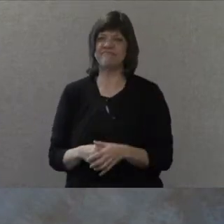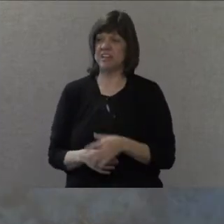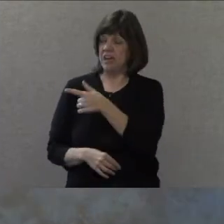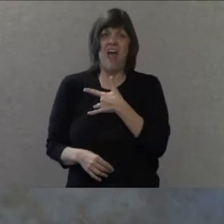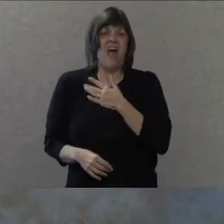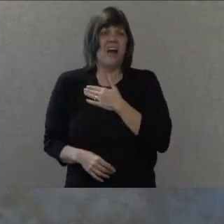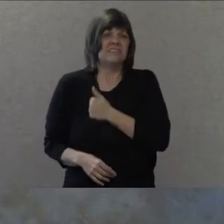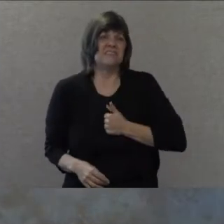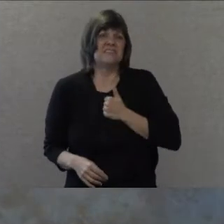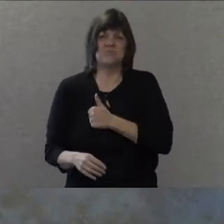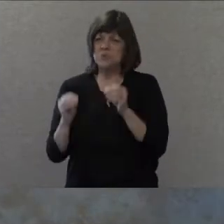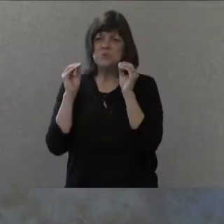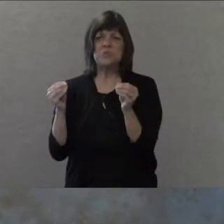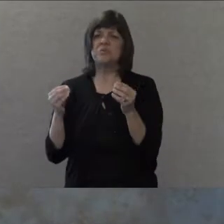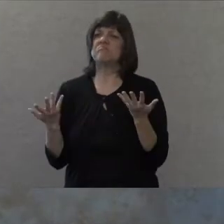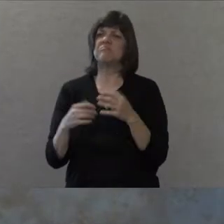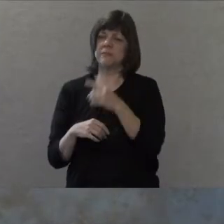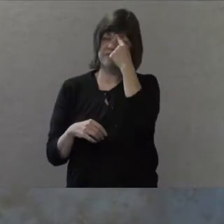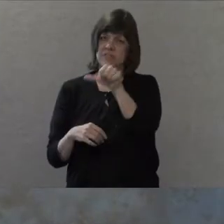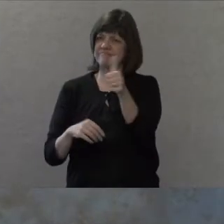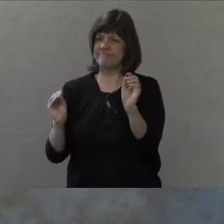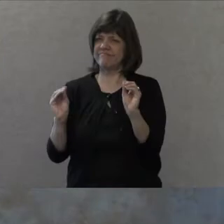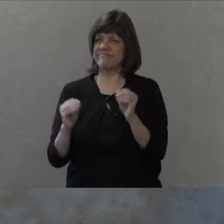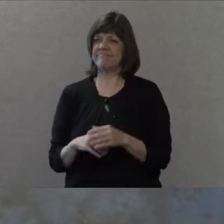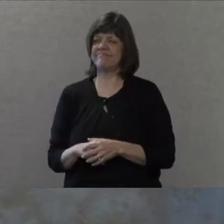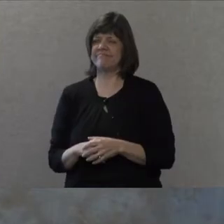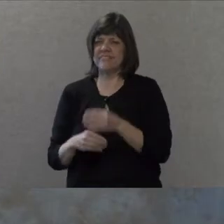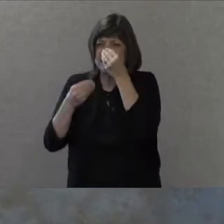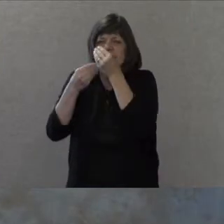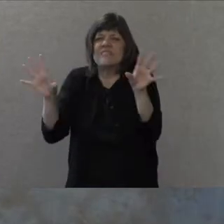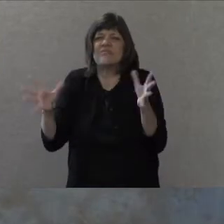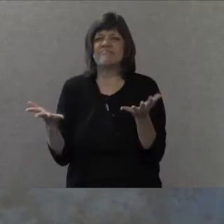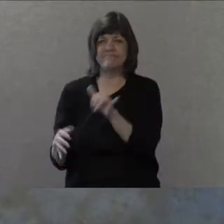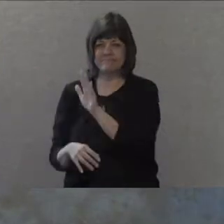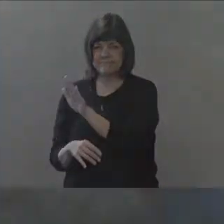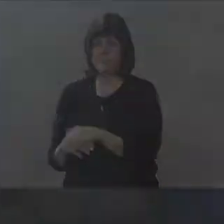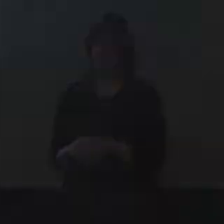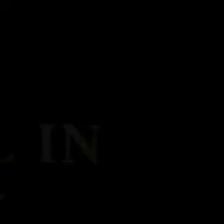damaged. Have no regards for feelings, how each other feel, how the other